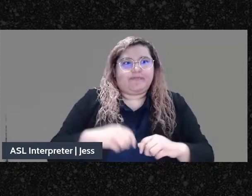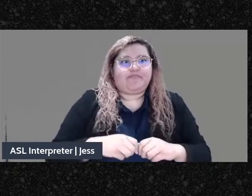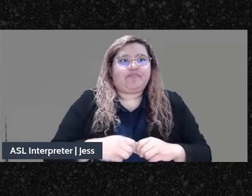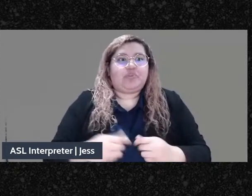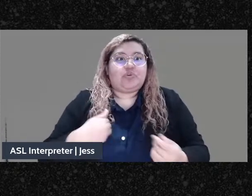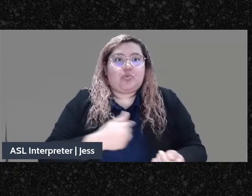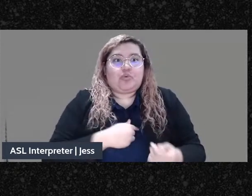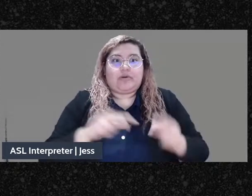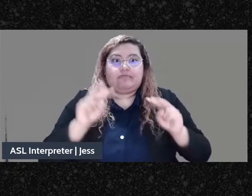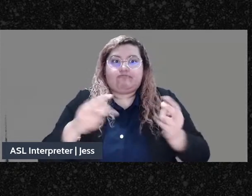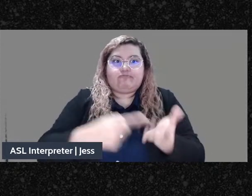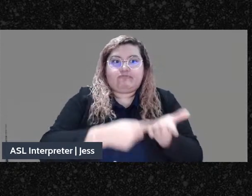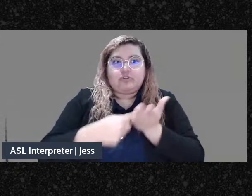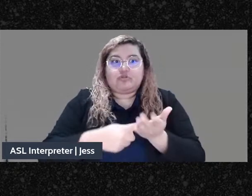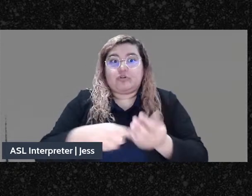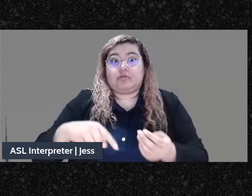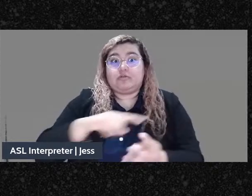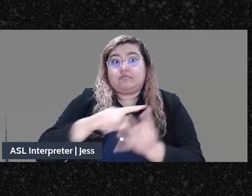and Dean Spade.